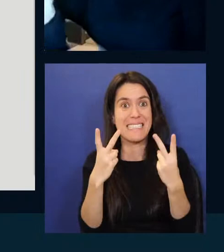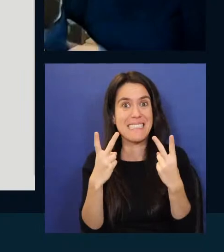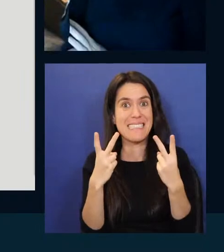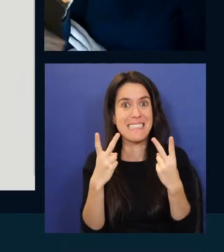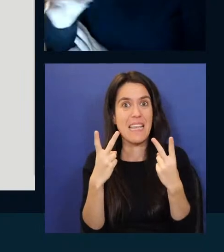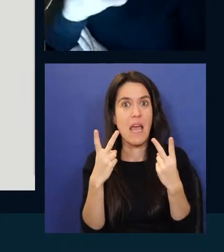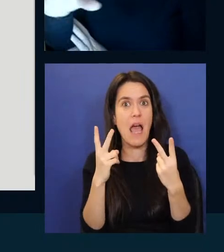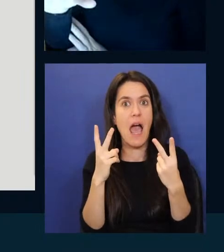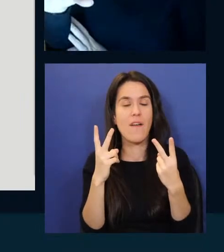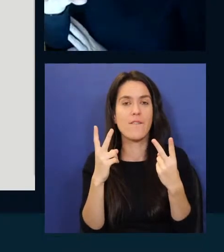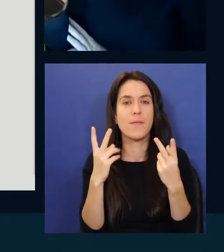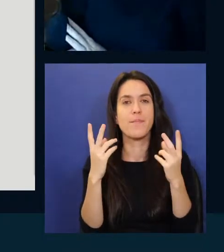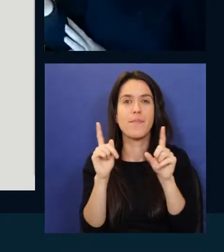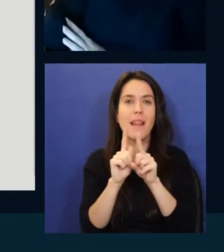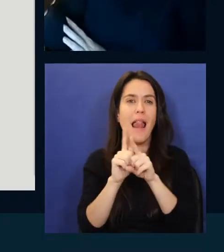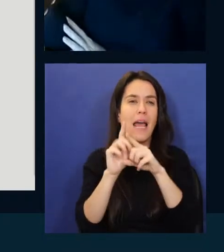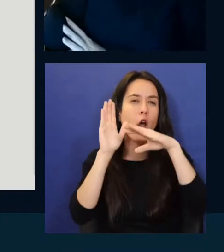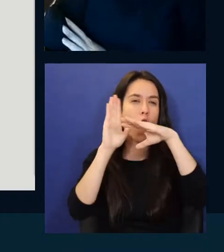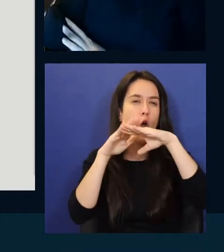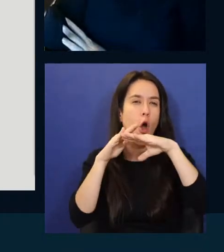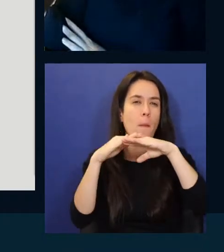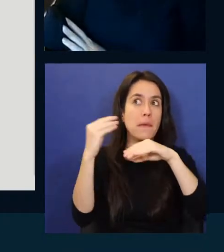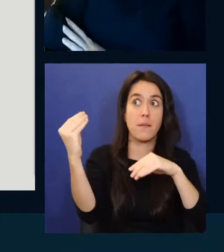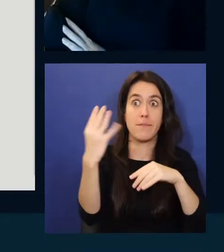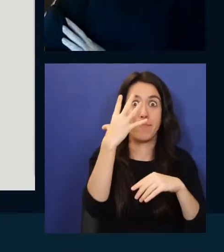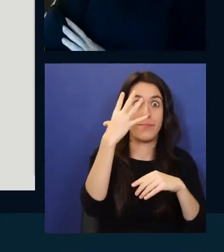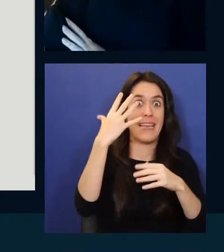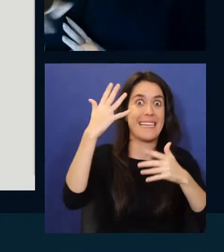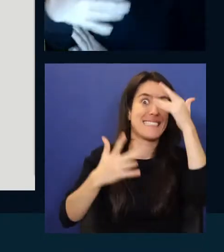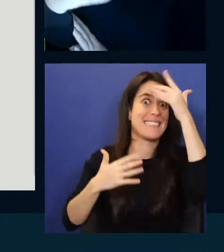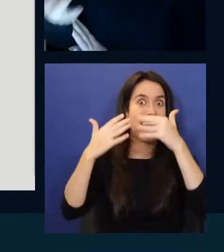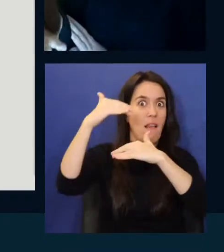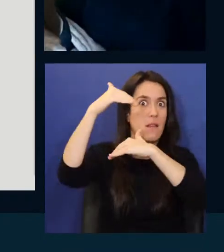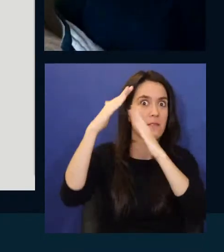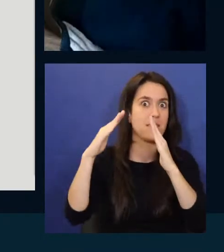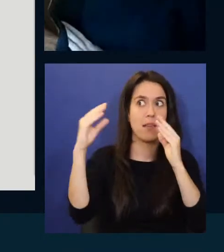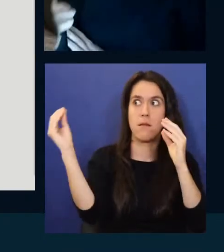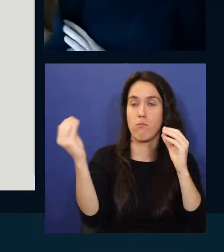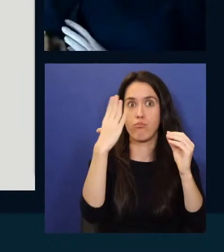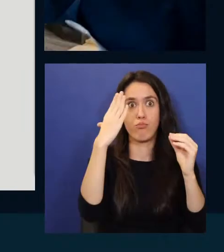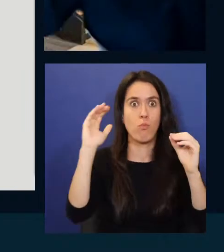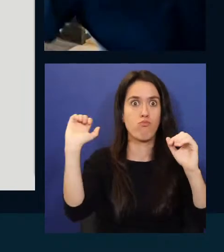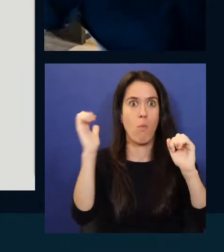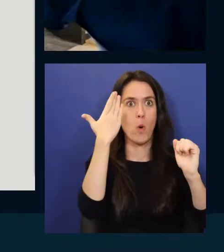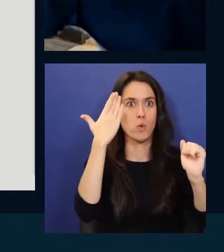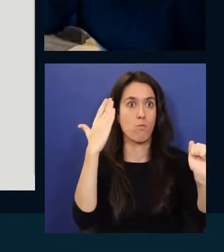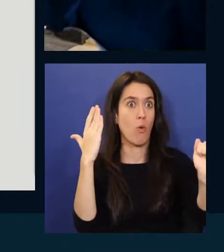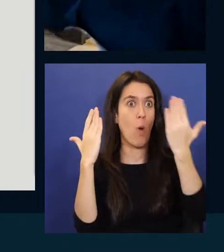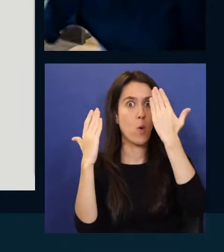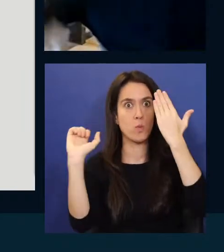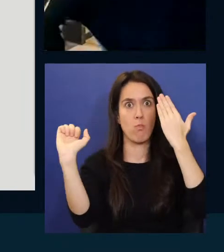recommended datasets on the top. And these are datasets that are recommended by the organization and kind